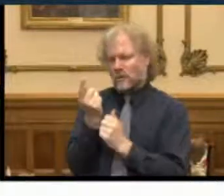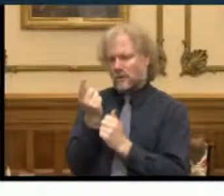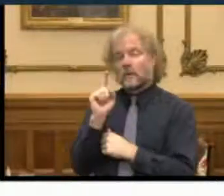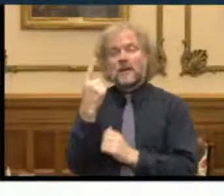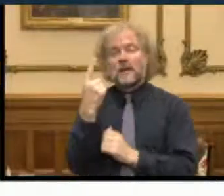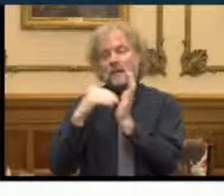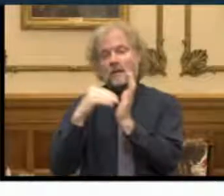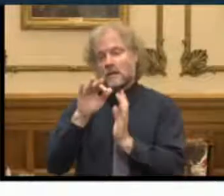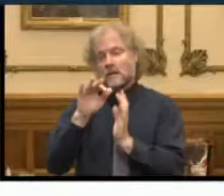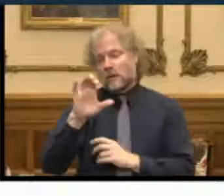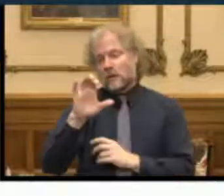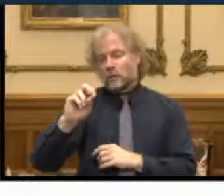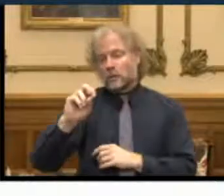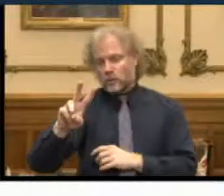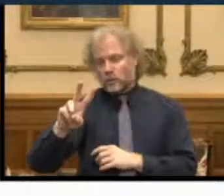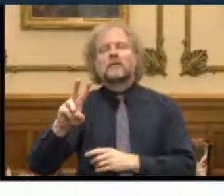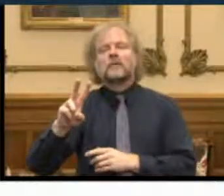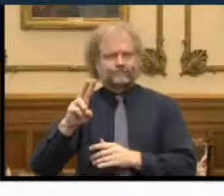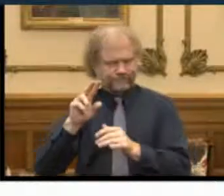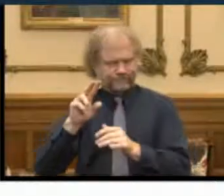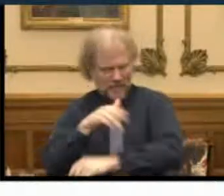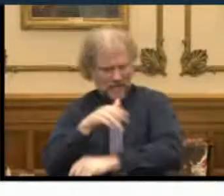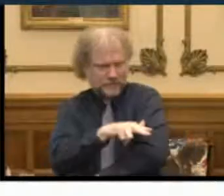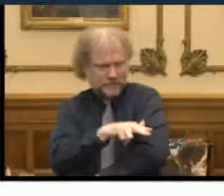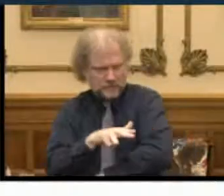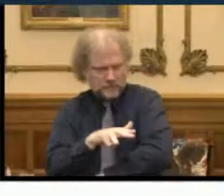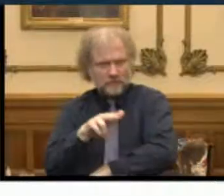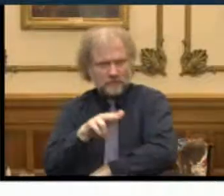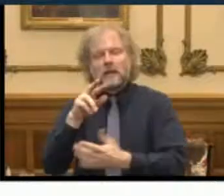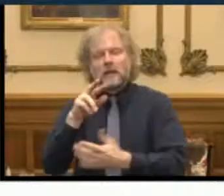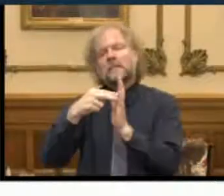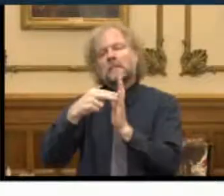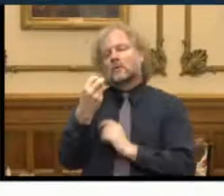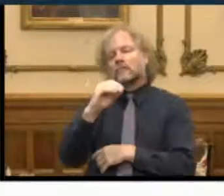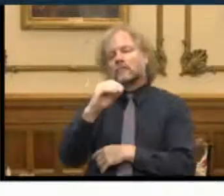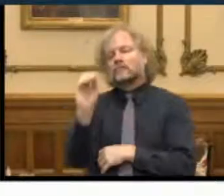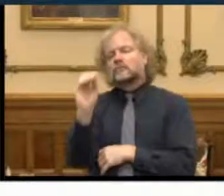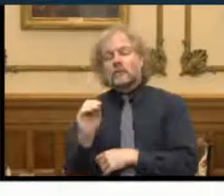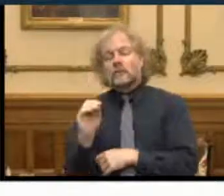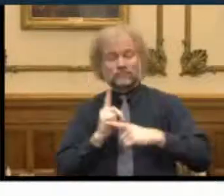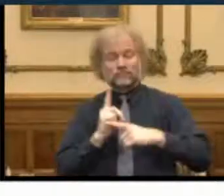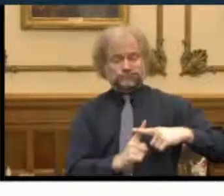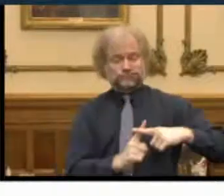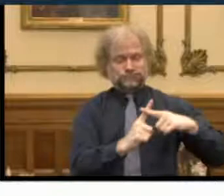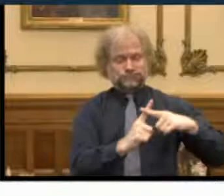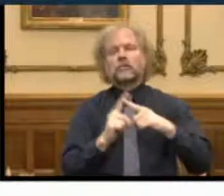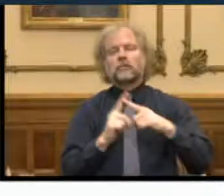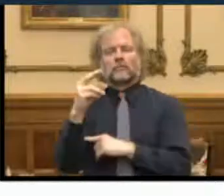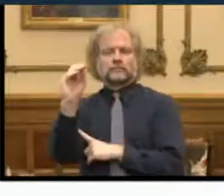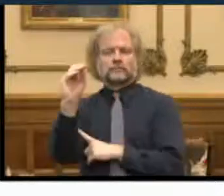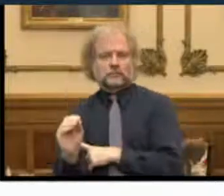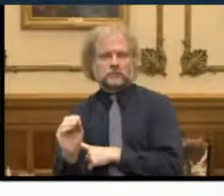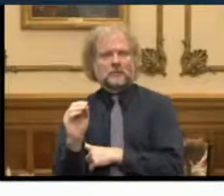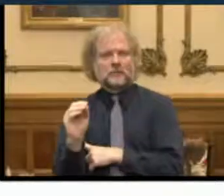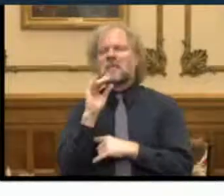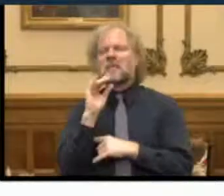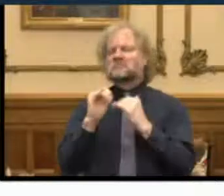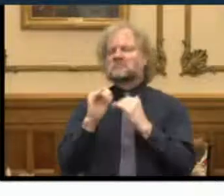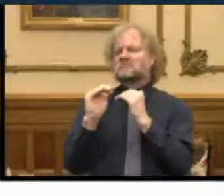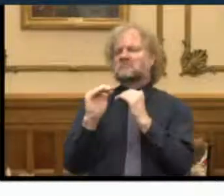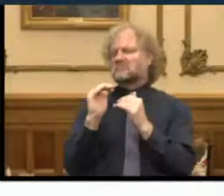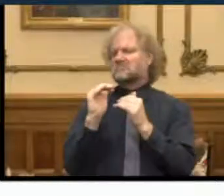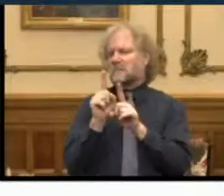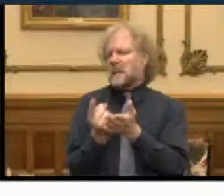11,902 were hospitalized, which represents 12% of all positive cases. cases. That is the same rate as last